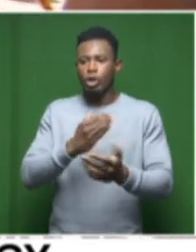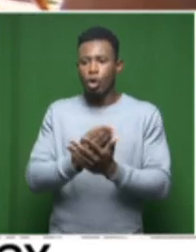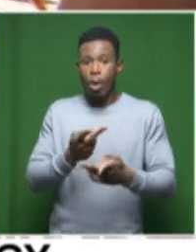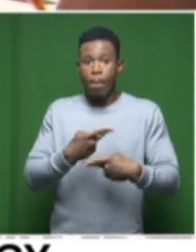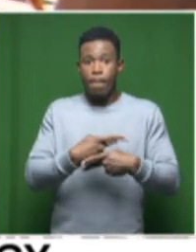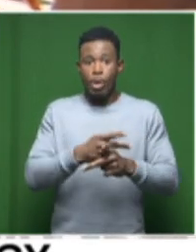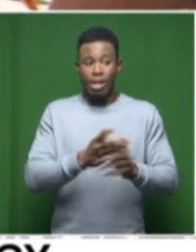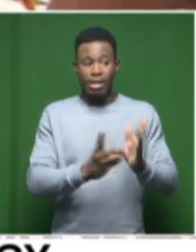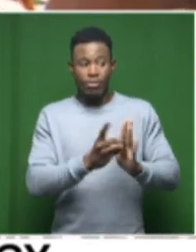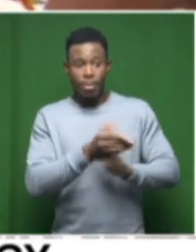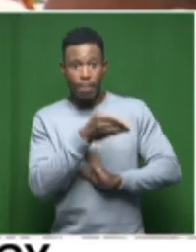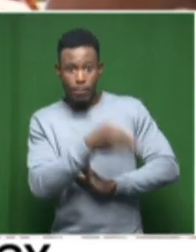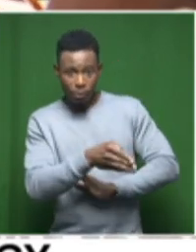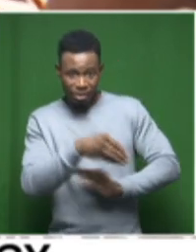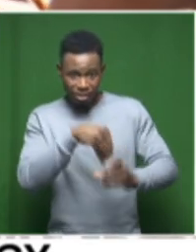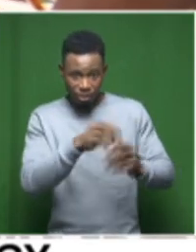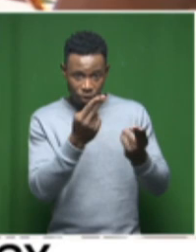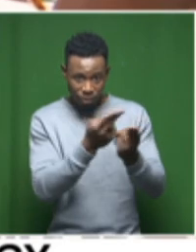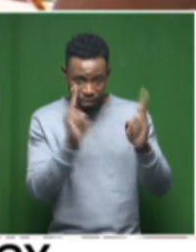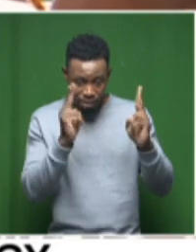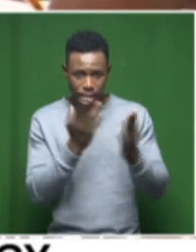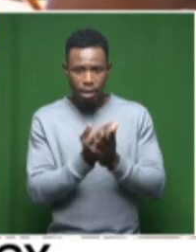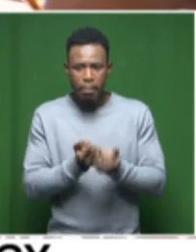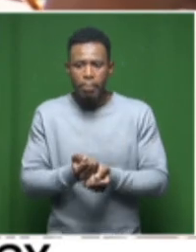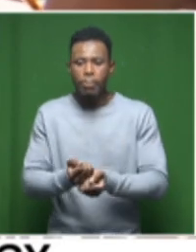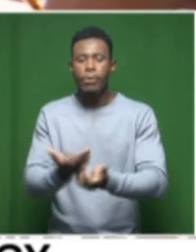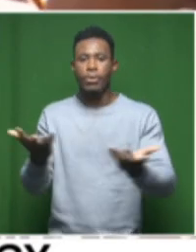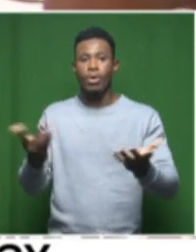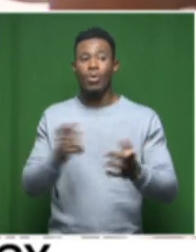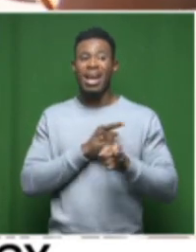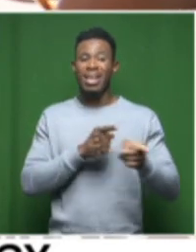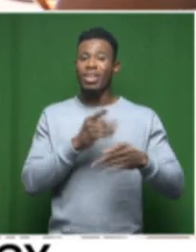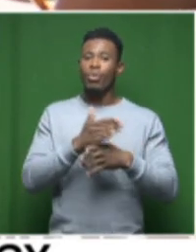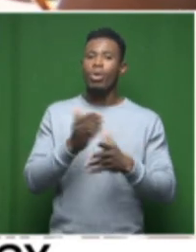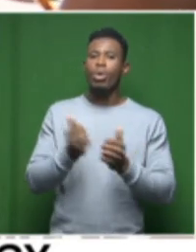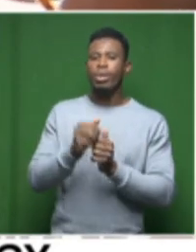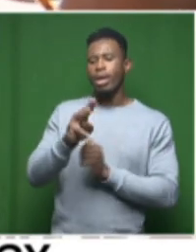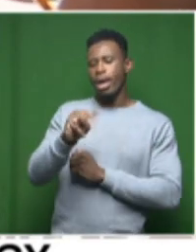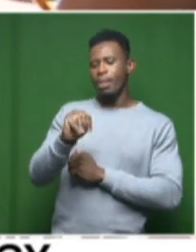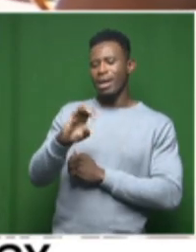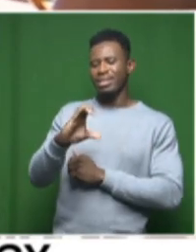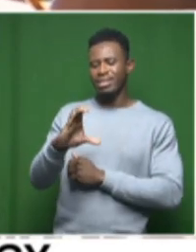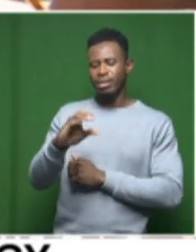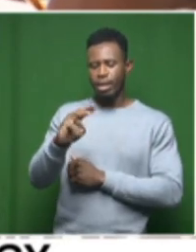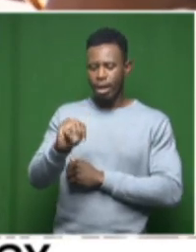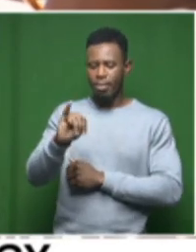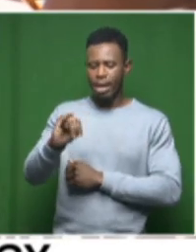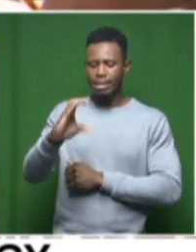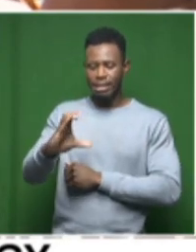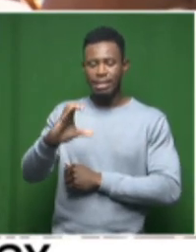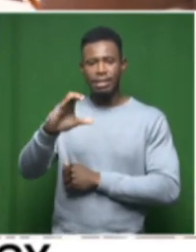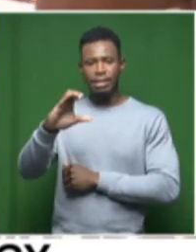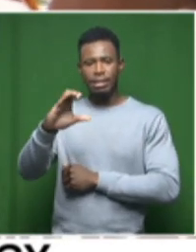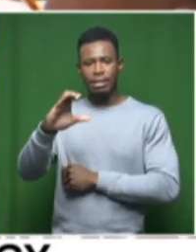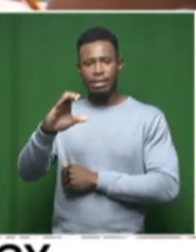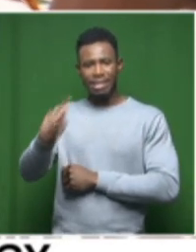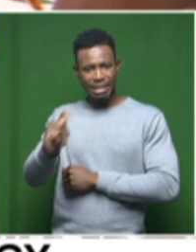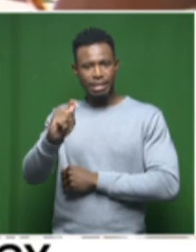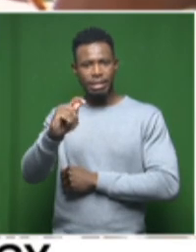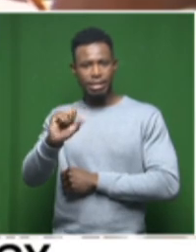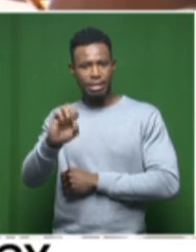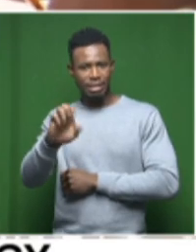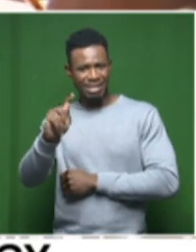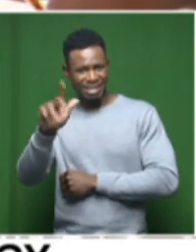They work with other various stakeholders, such as MICT, CETA. They also work with other stakeholders in the private sector